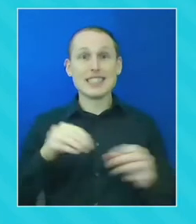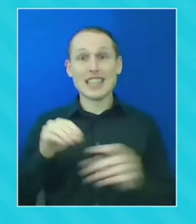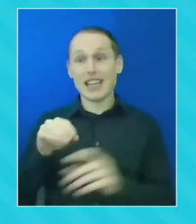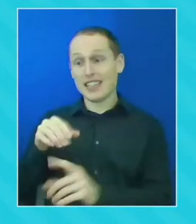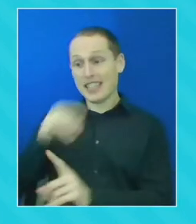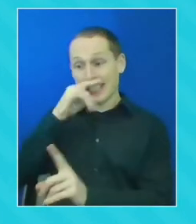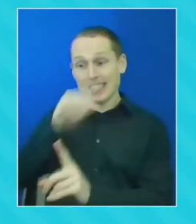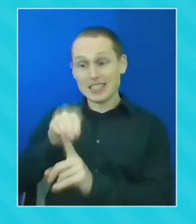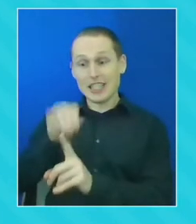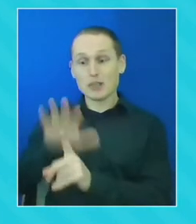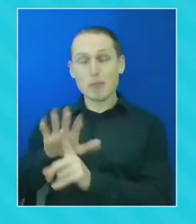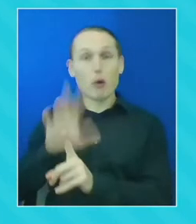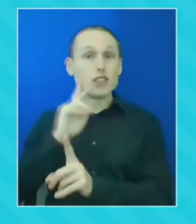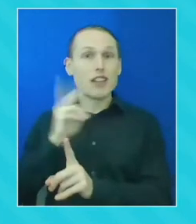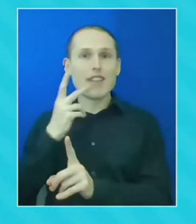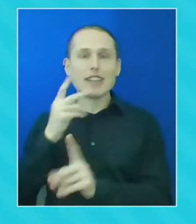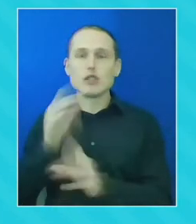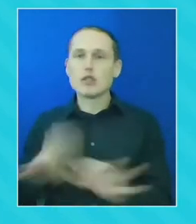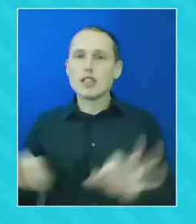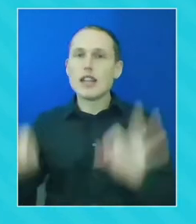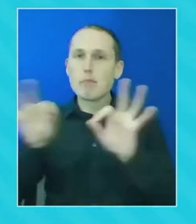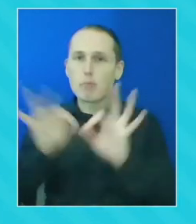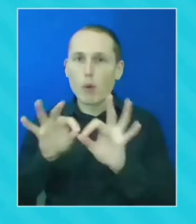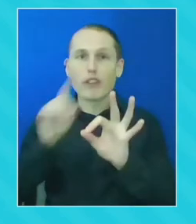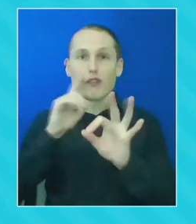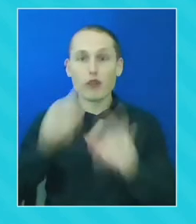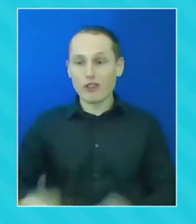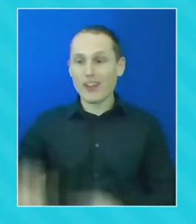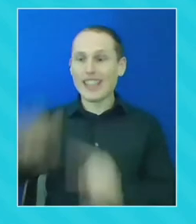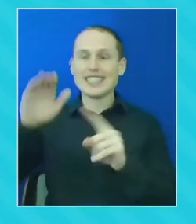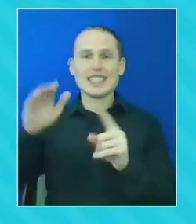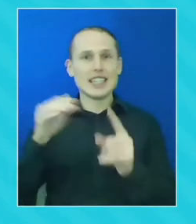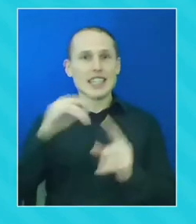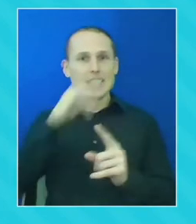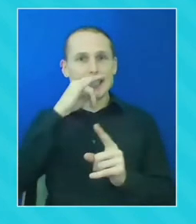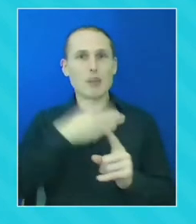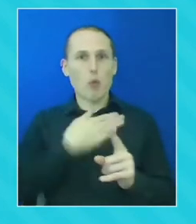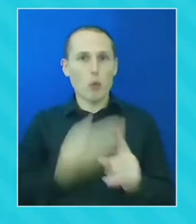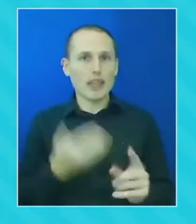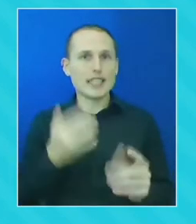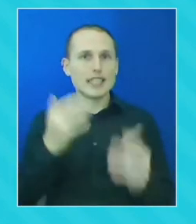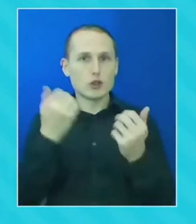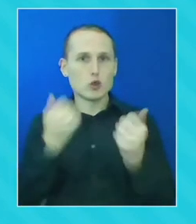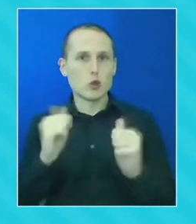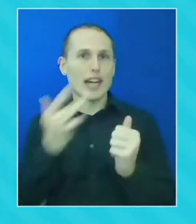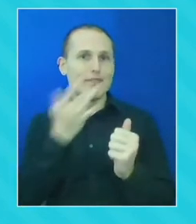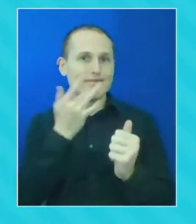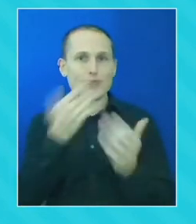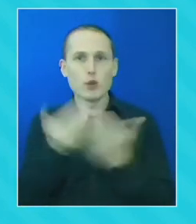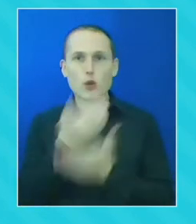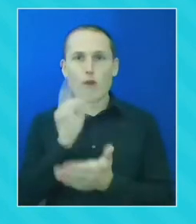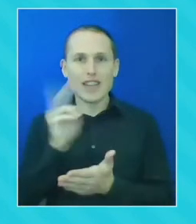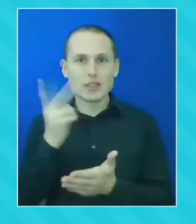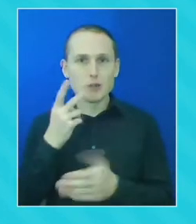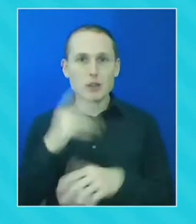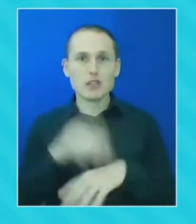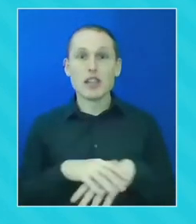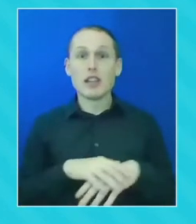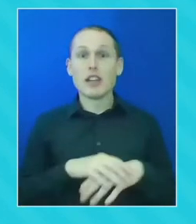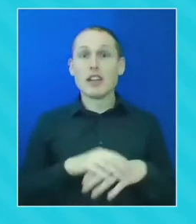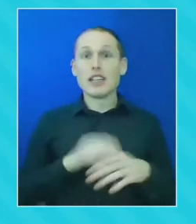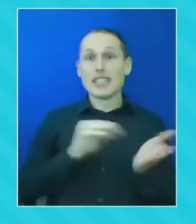key to raising adventurous, healthy eaters. Food industry leaders, early childhood educators, medical professionals, and